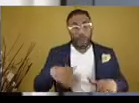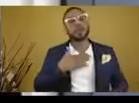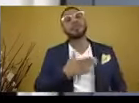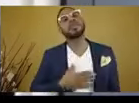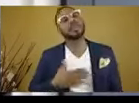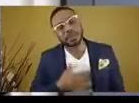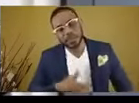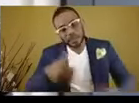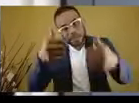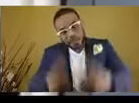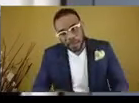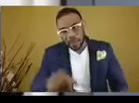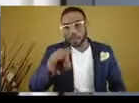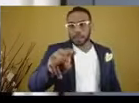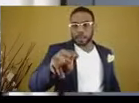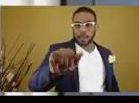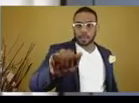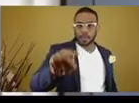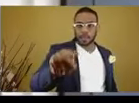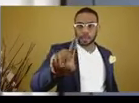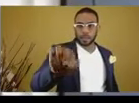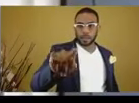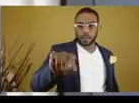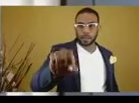text mandate to